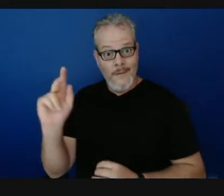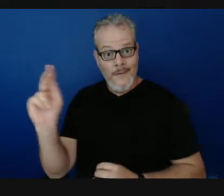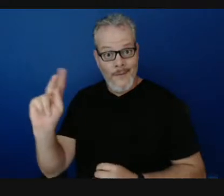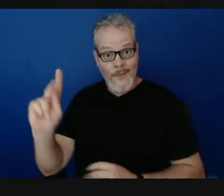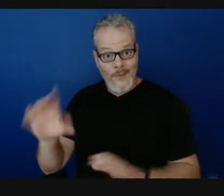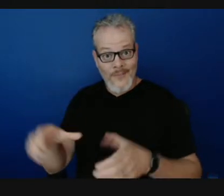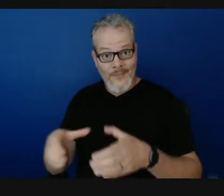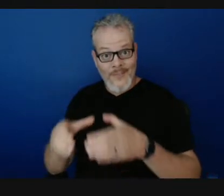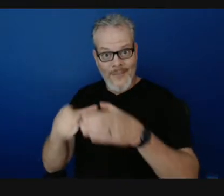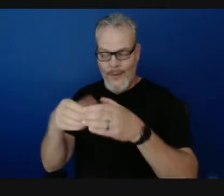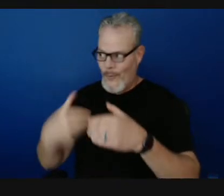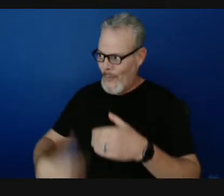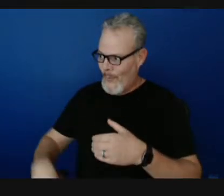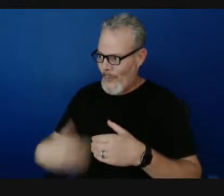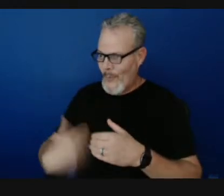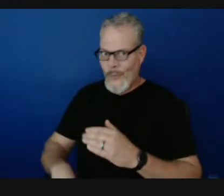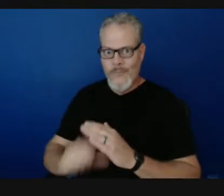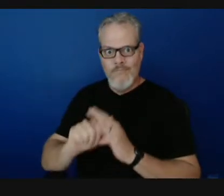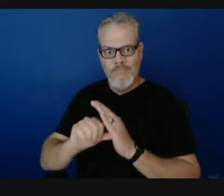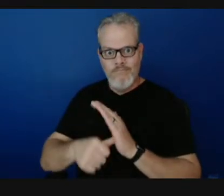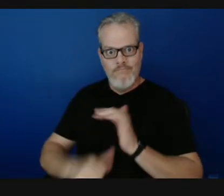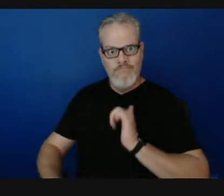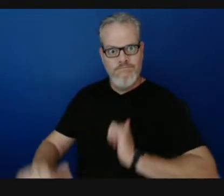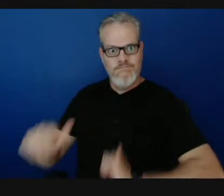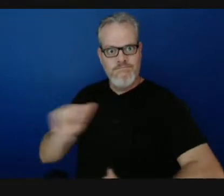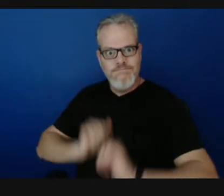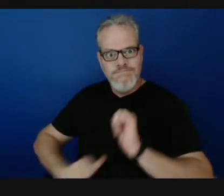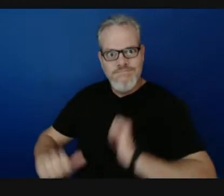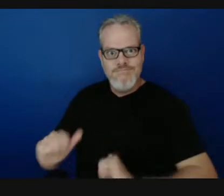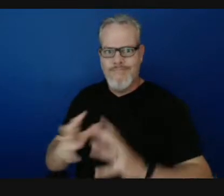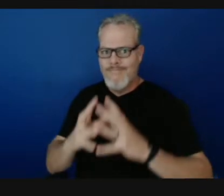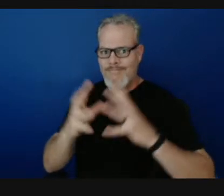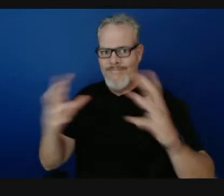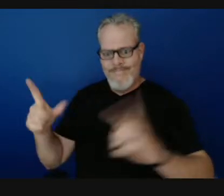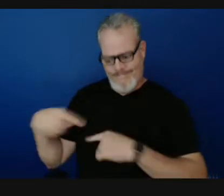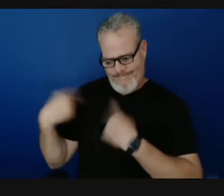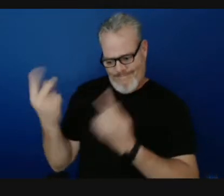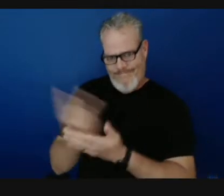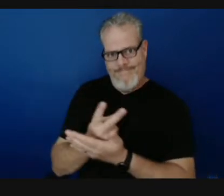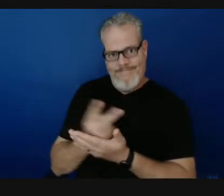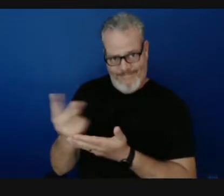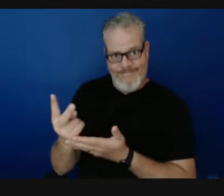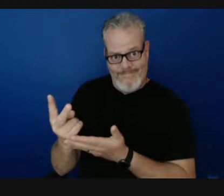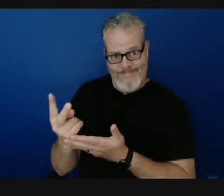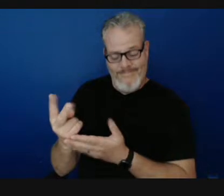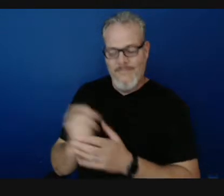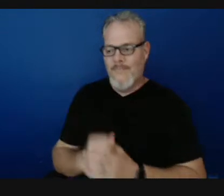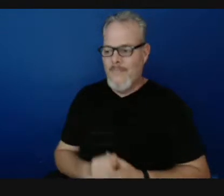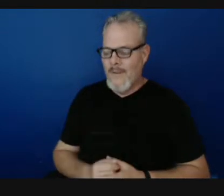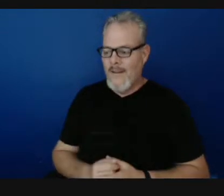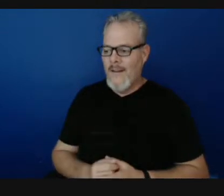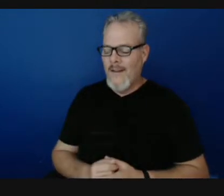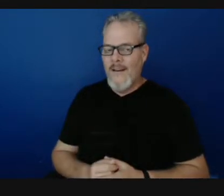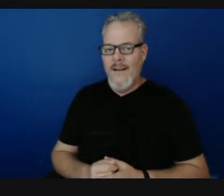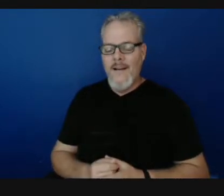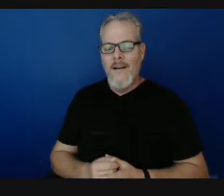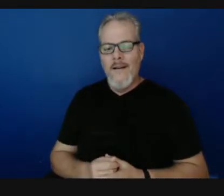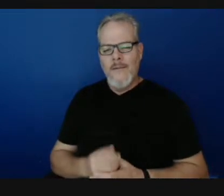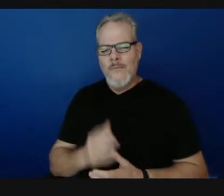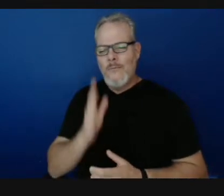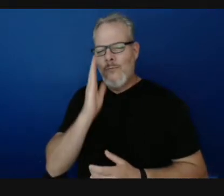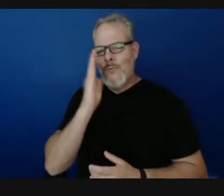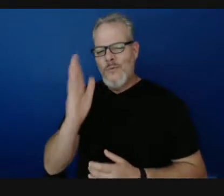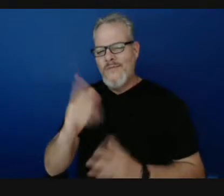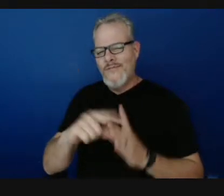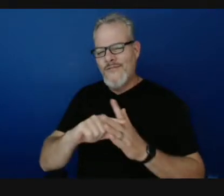2.5 weeks or so, conveniently during our break, of course not. So we'll start to recap what happened there